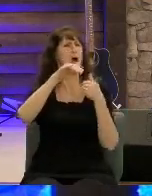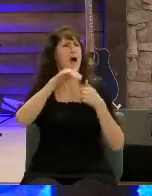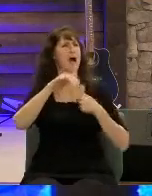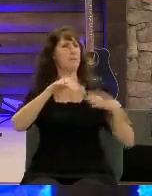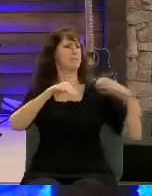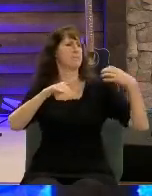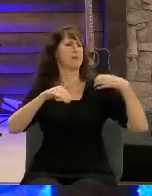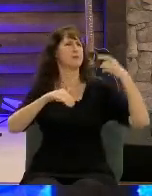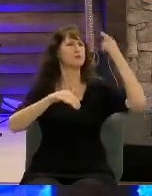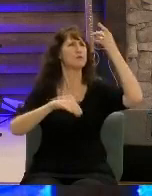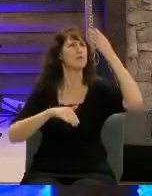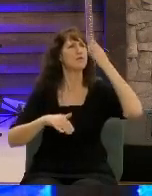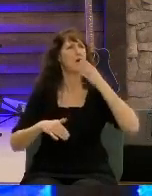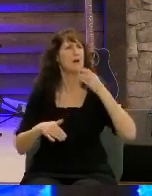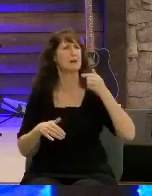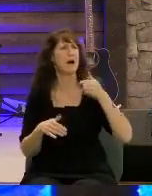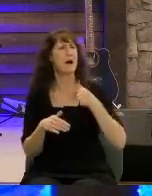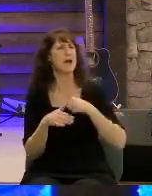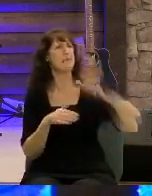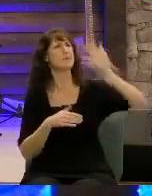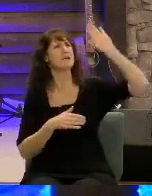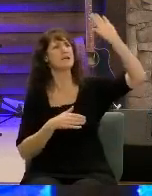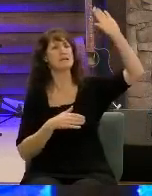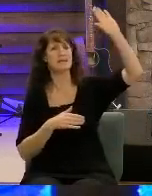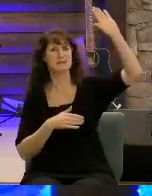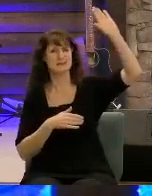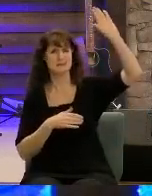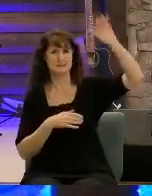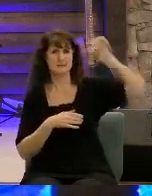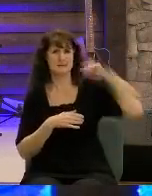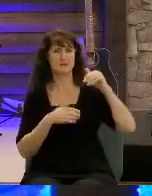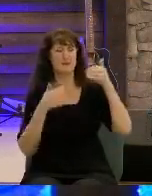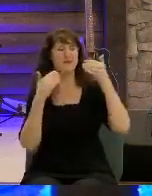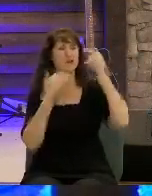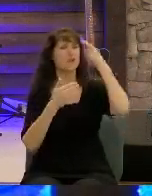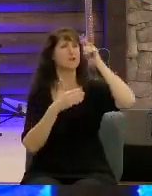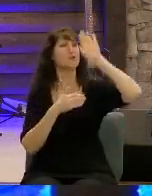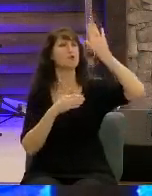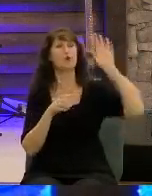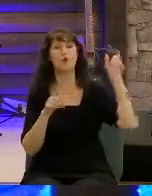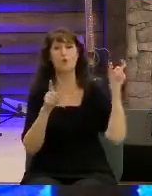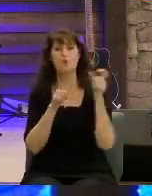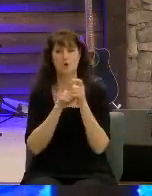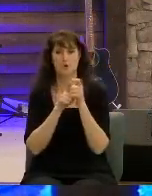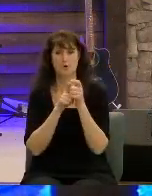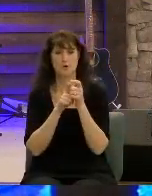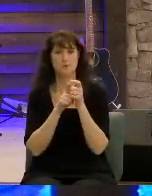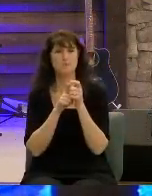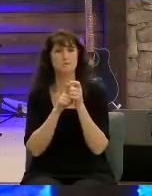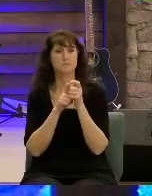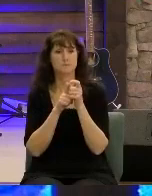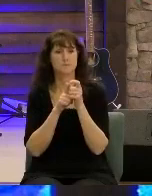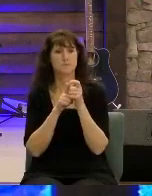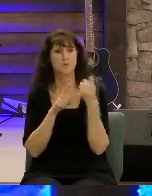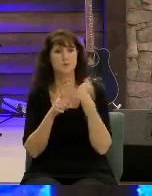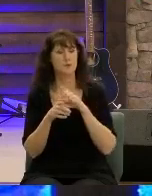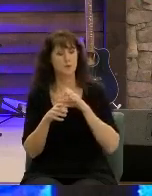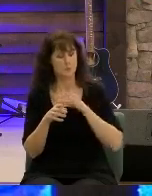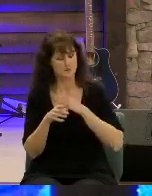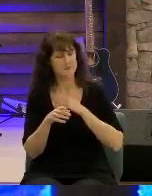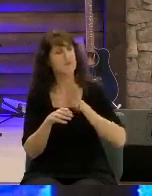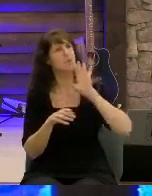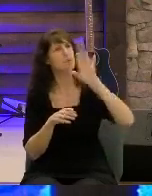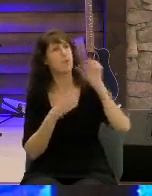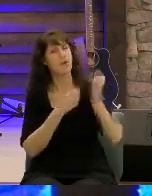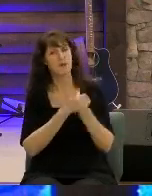to God, and I am his. Father God, we thank you for your word. We love you, Lord. And Father, we receive your